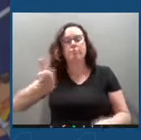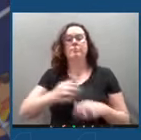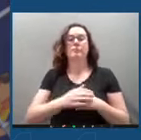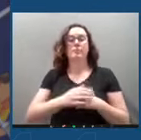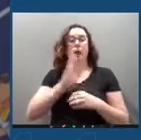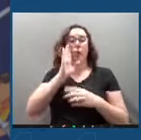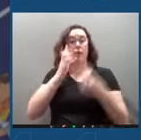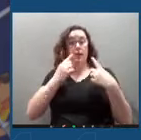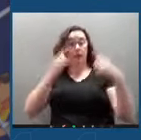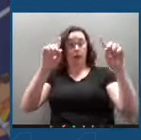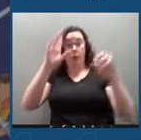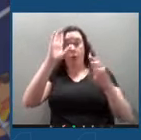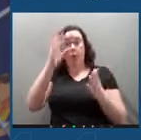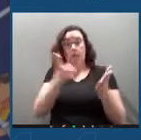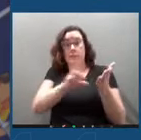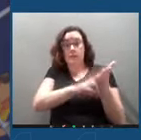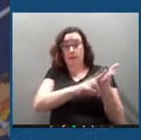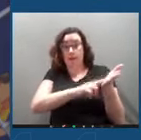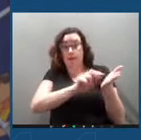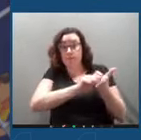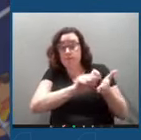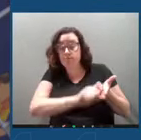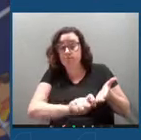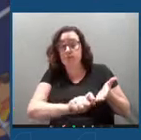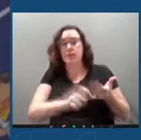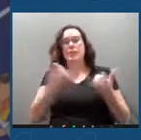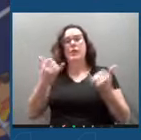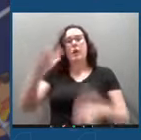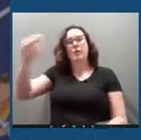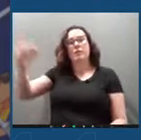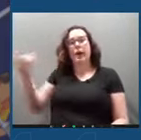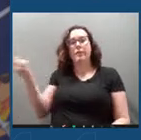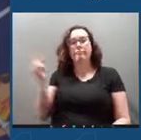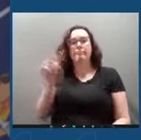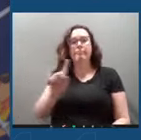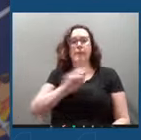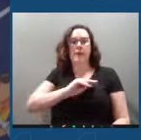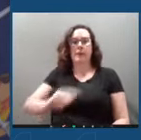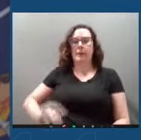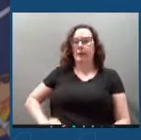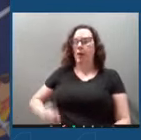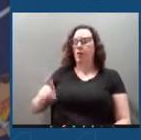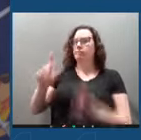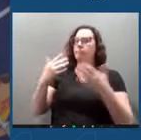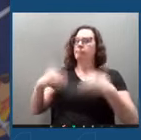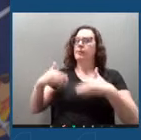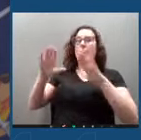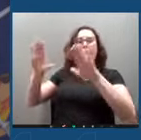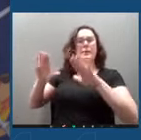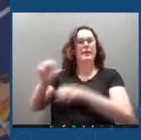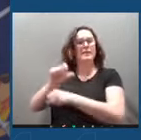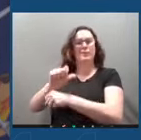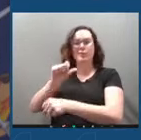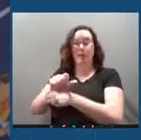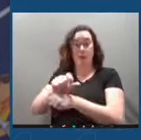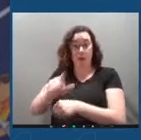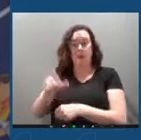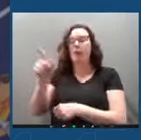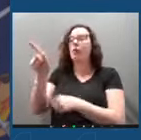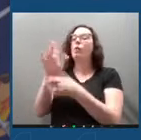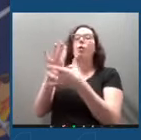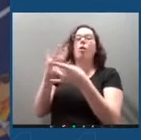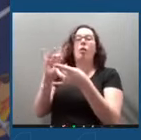like to invite our mayor up, our mayor who's doing an extraordinary job, and you'll hear from him how important your safety is to